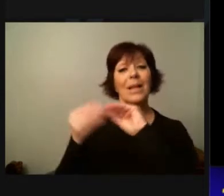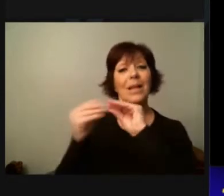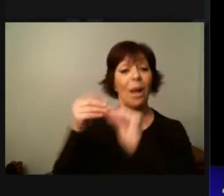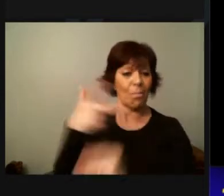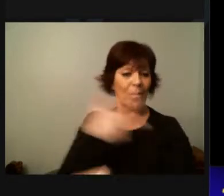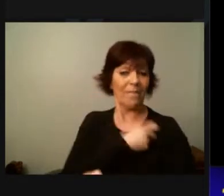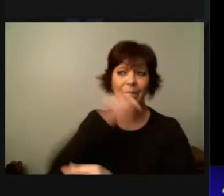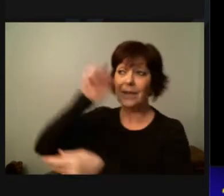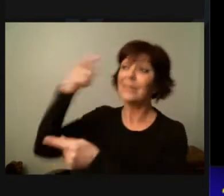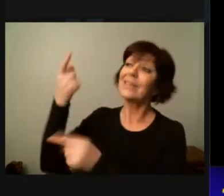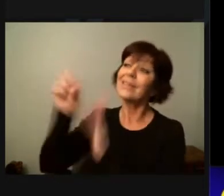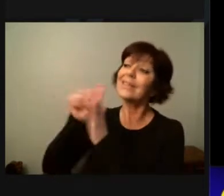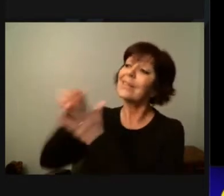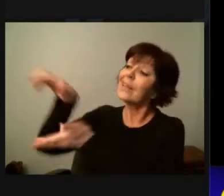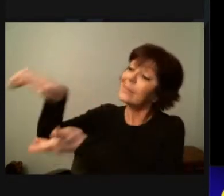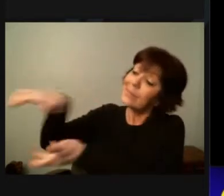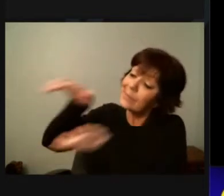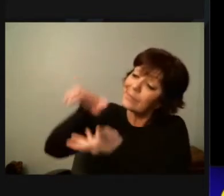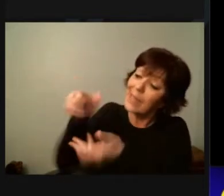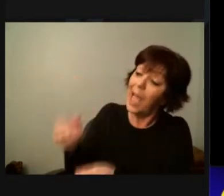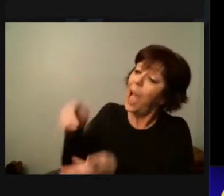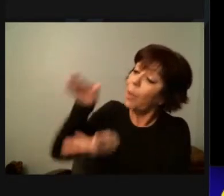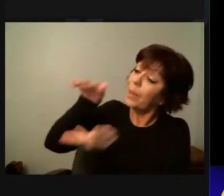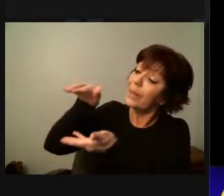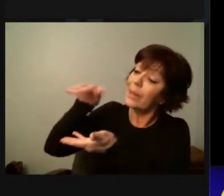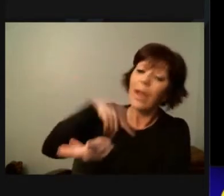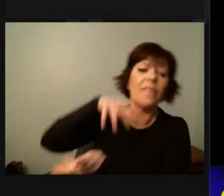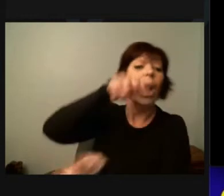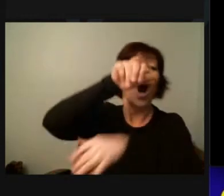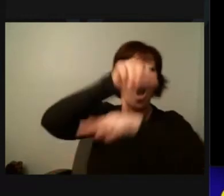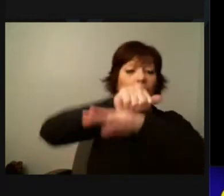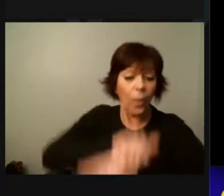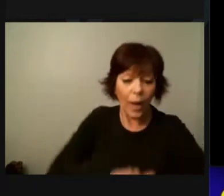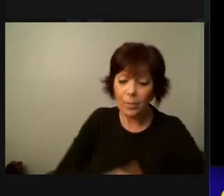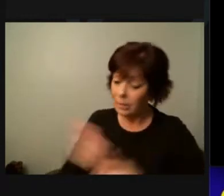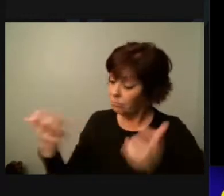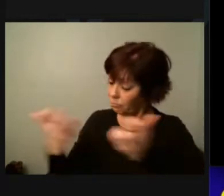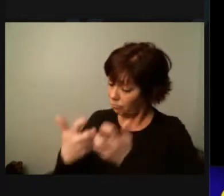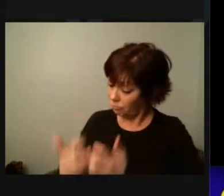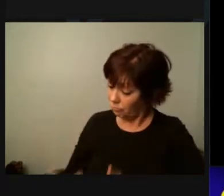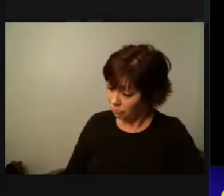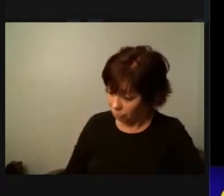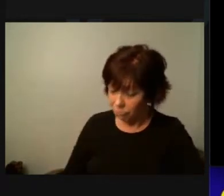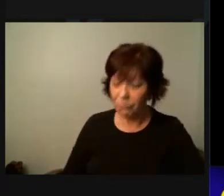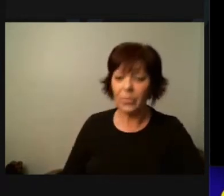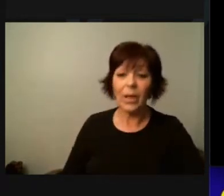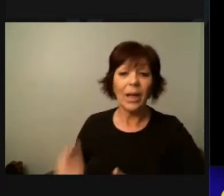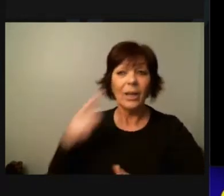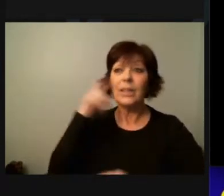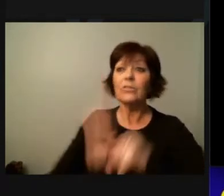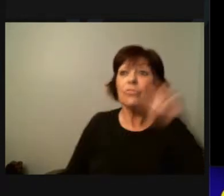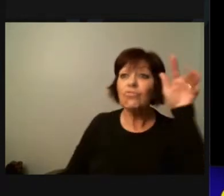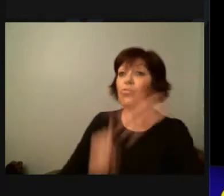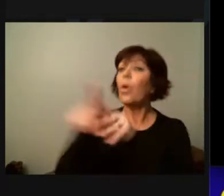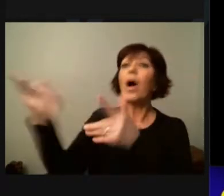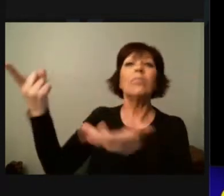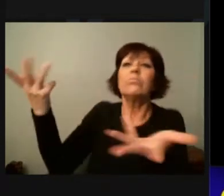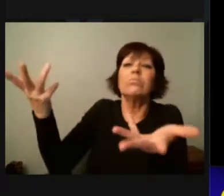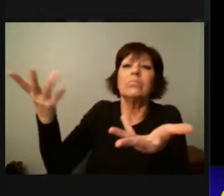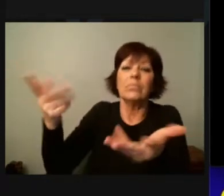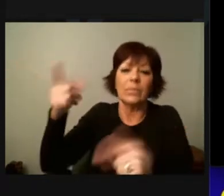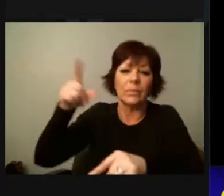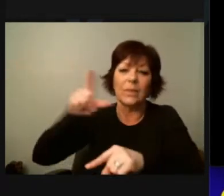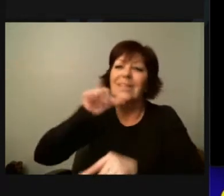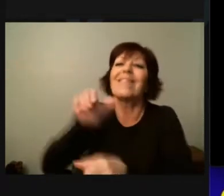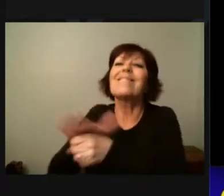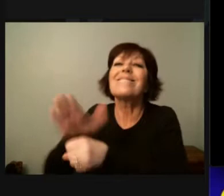the state, depends on how many pods can operate at any given week. I